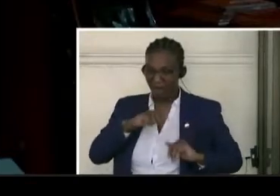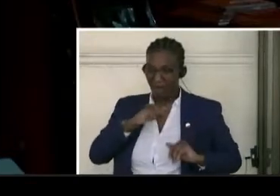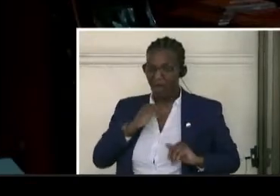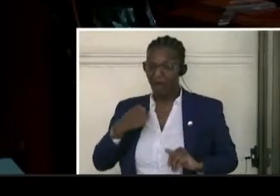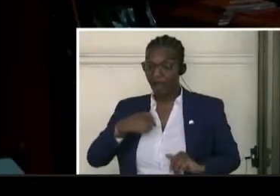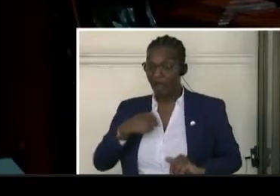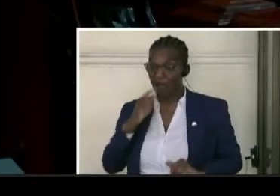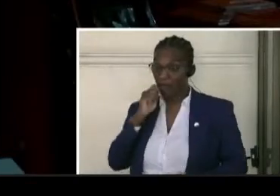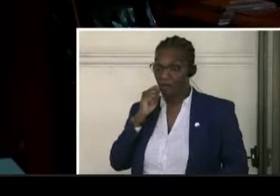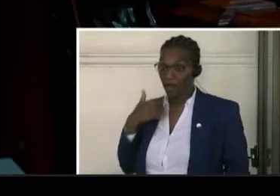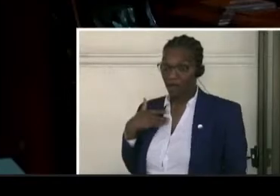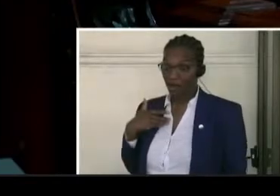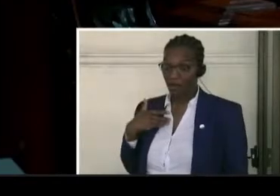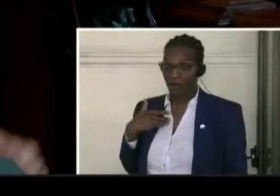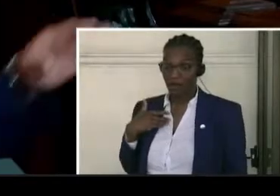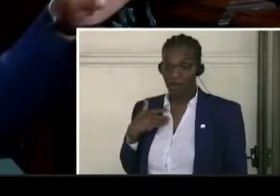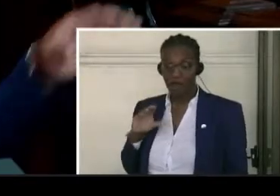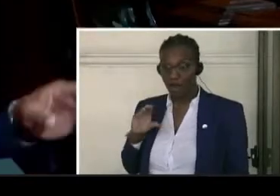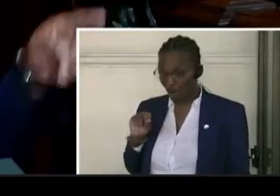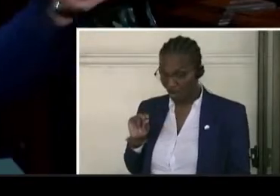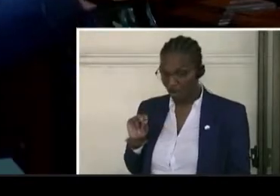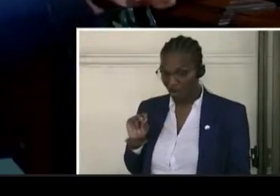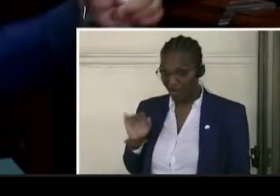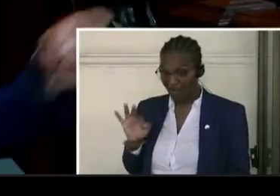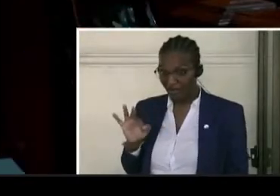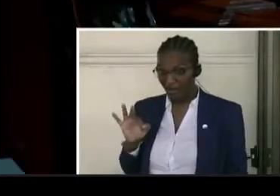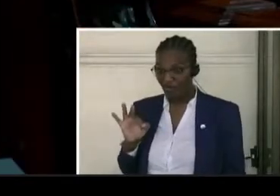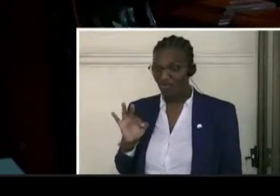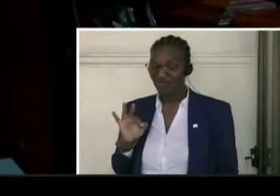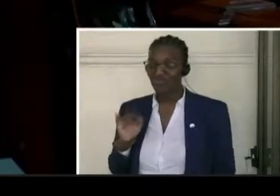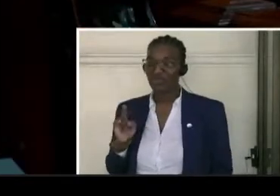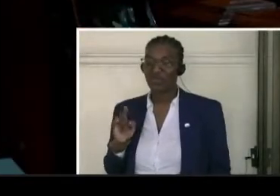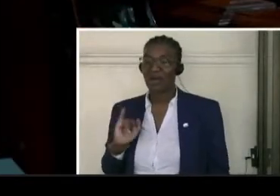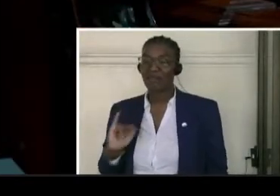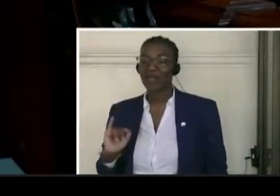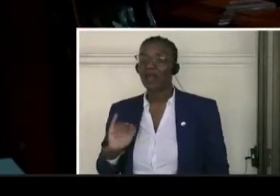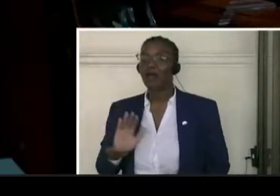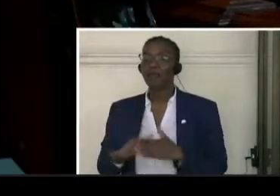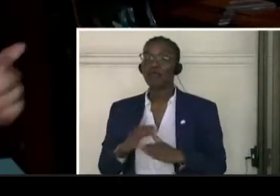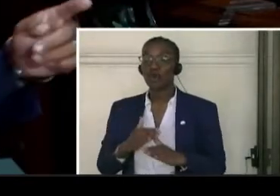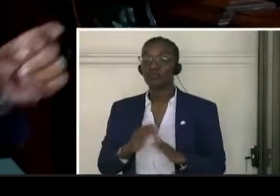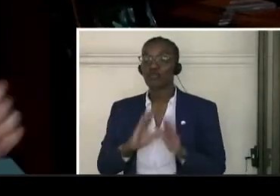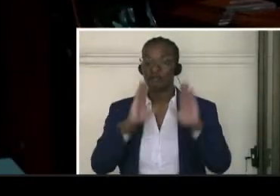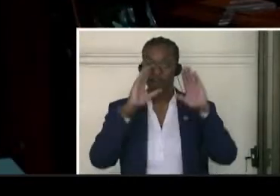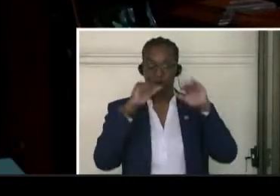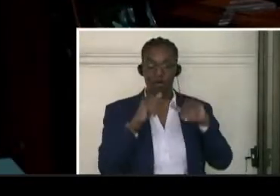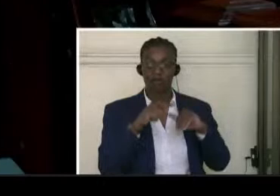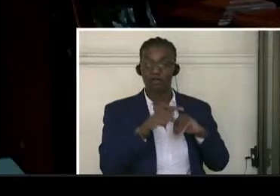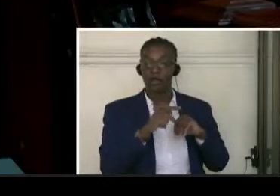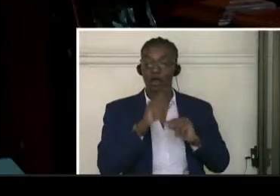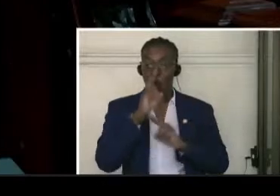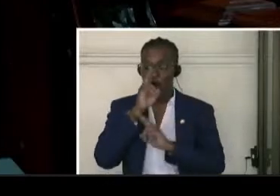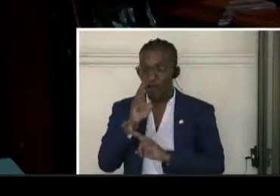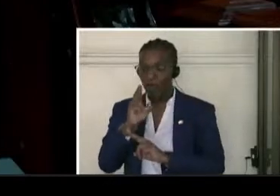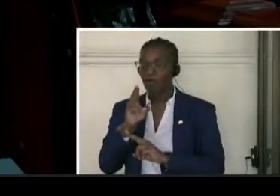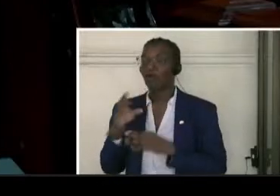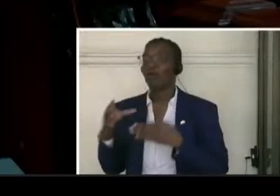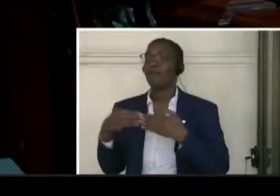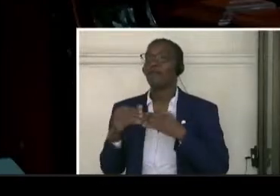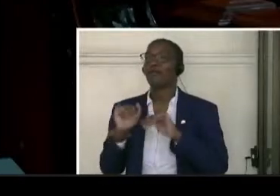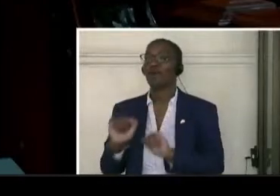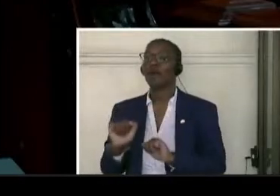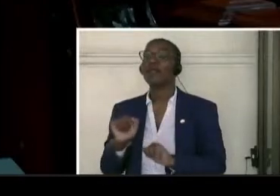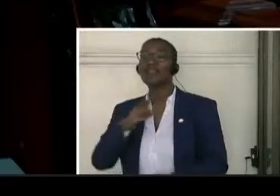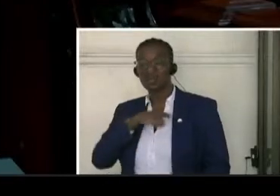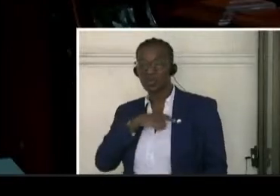man. And then, no. Whenever we are bitter because we are attending to that woman of yours, to that honorable member of yours. That's